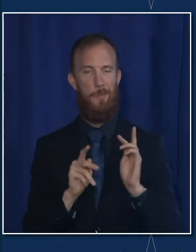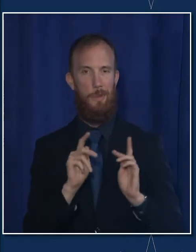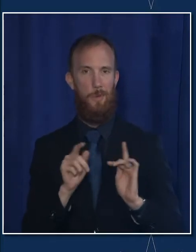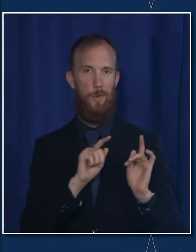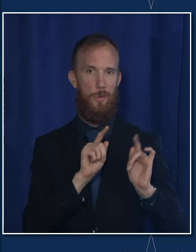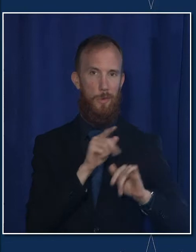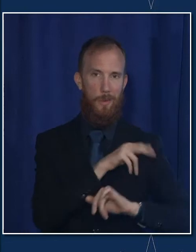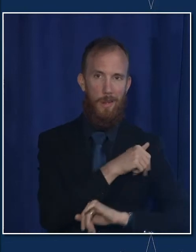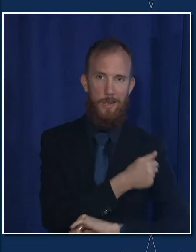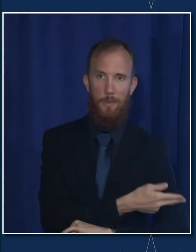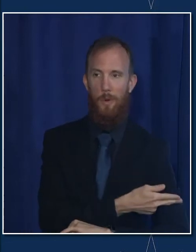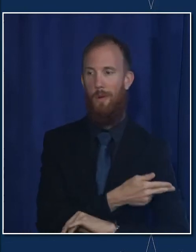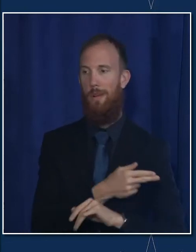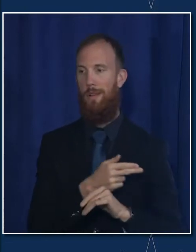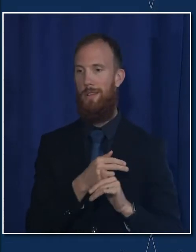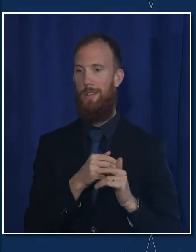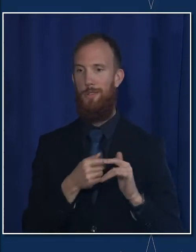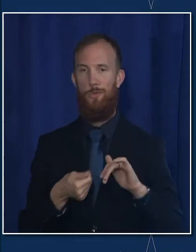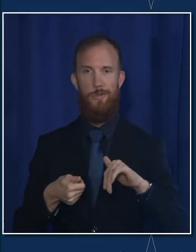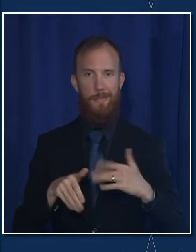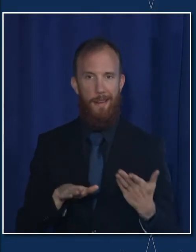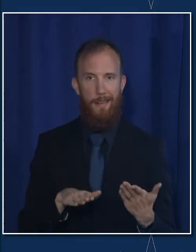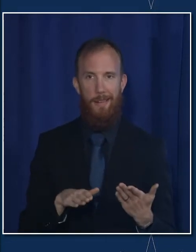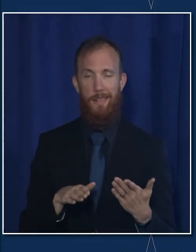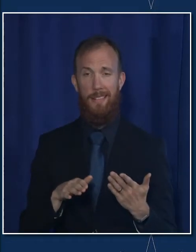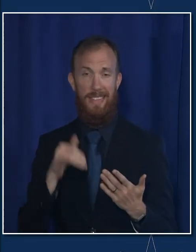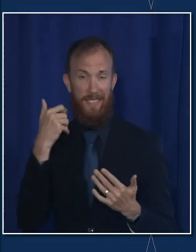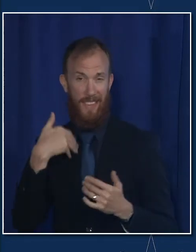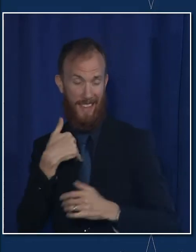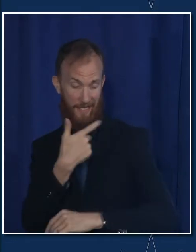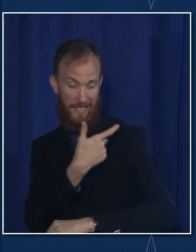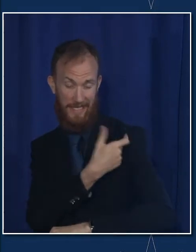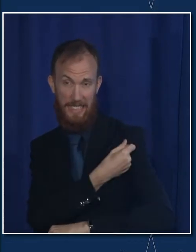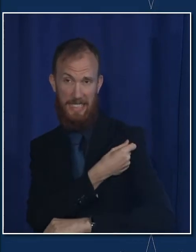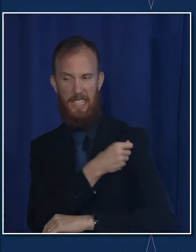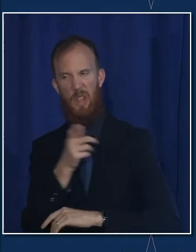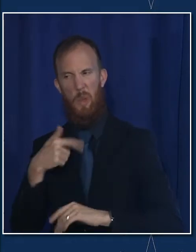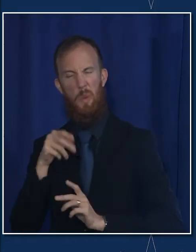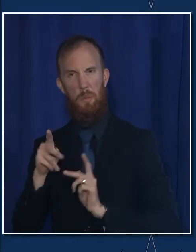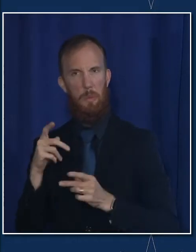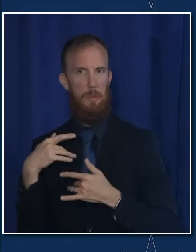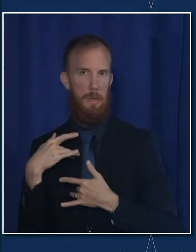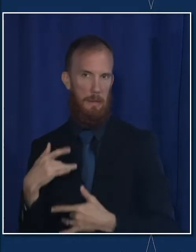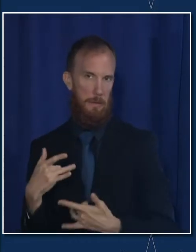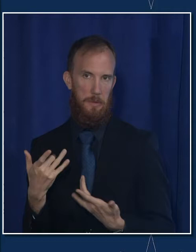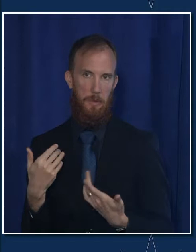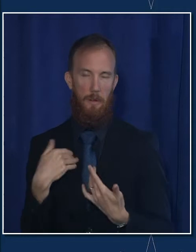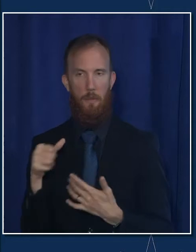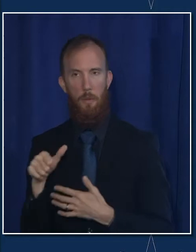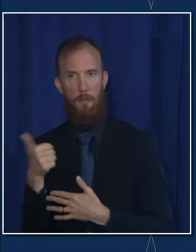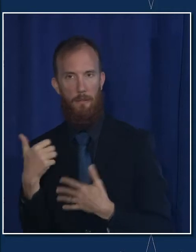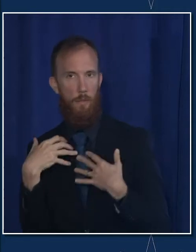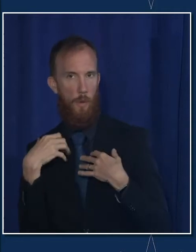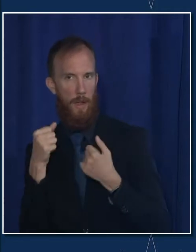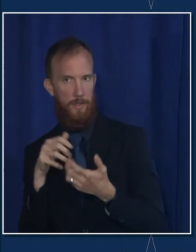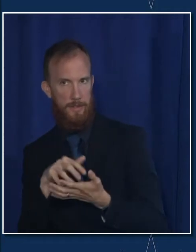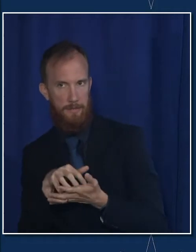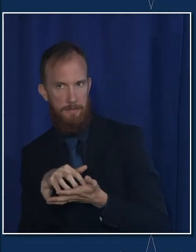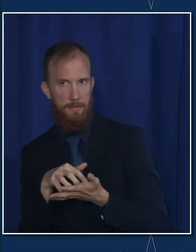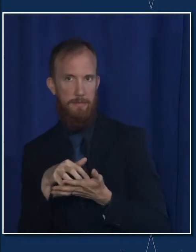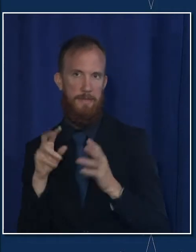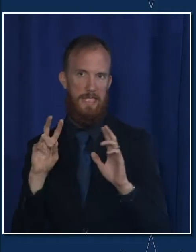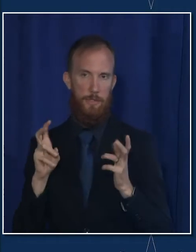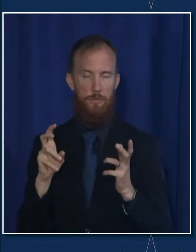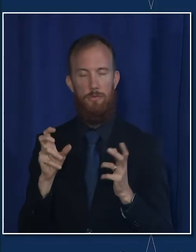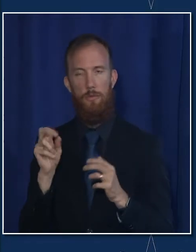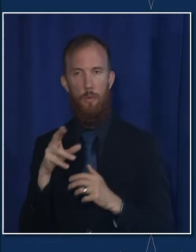from COVID who are vaccinated, in those rare cases, it does tend to be people who are immunocompromised or over 60. But getting vaccinated is by far the most important